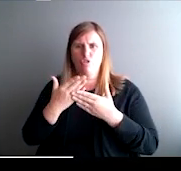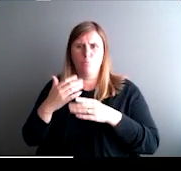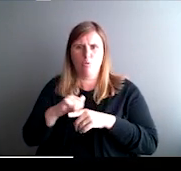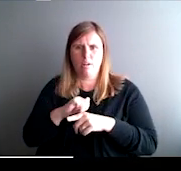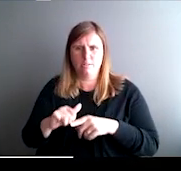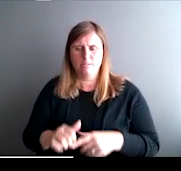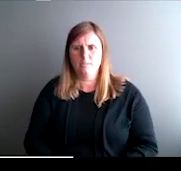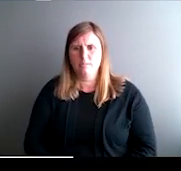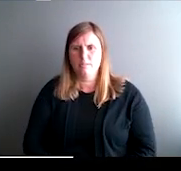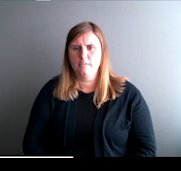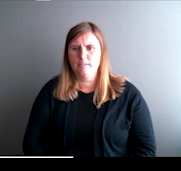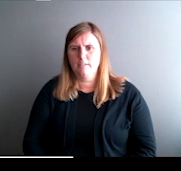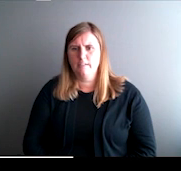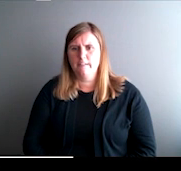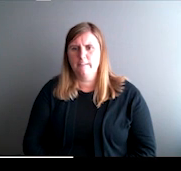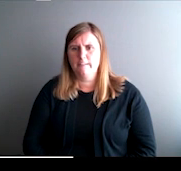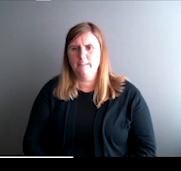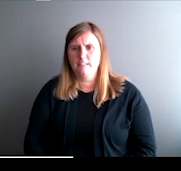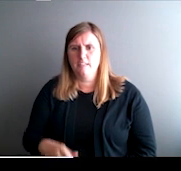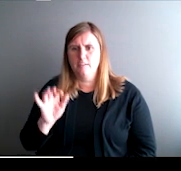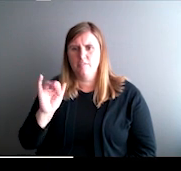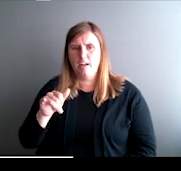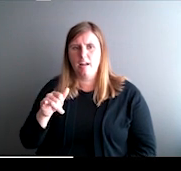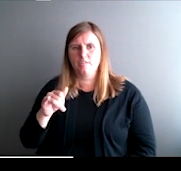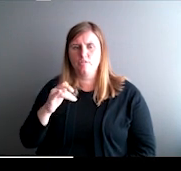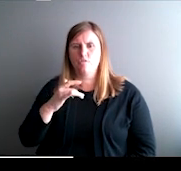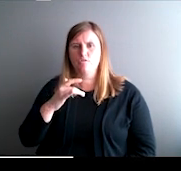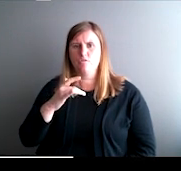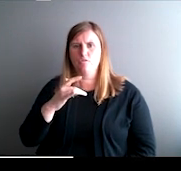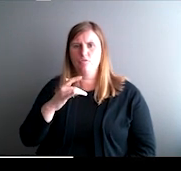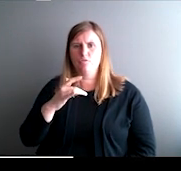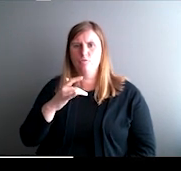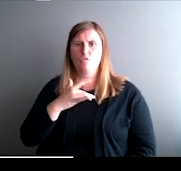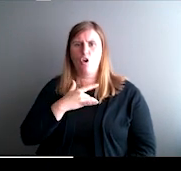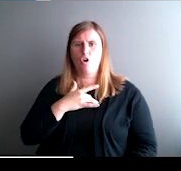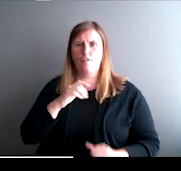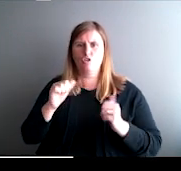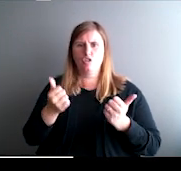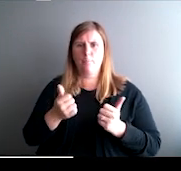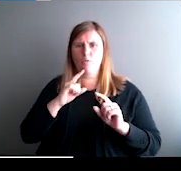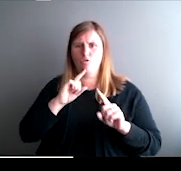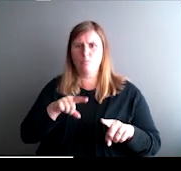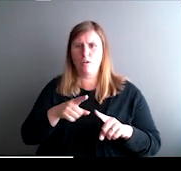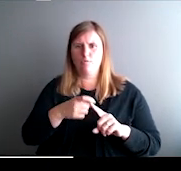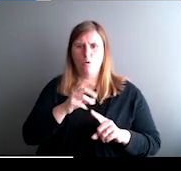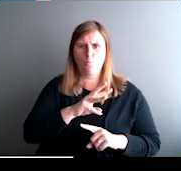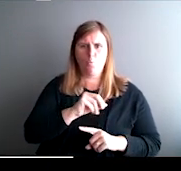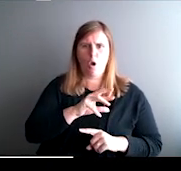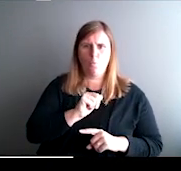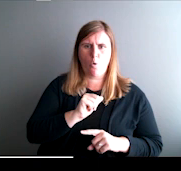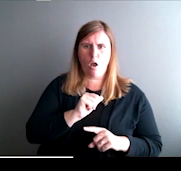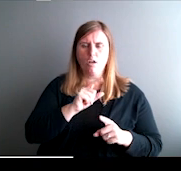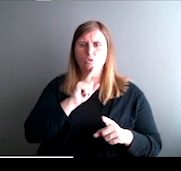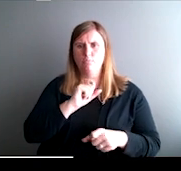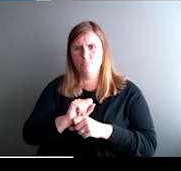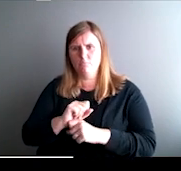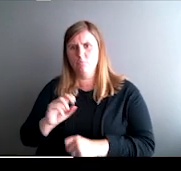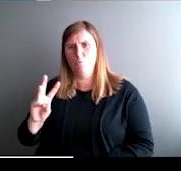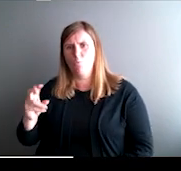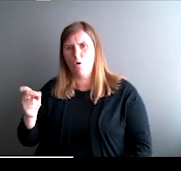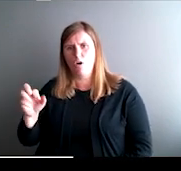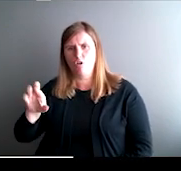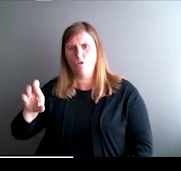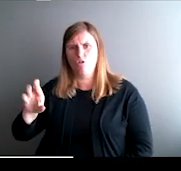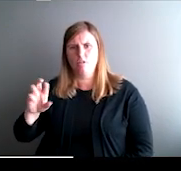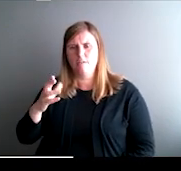practice. And that is at the heart of shaping a response from wah-wah to water, is that